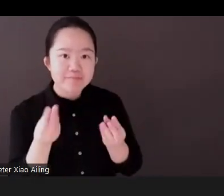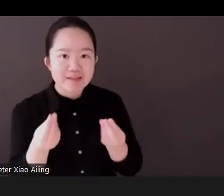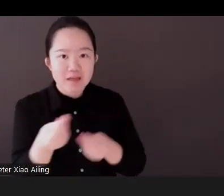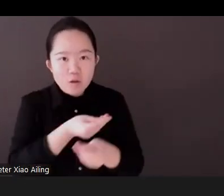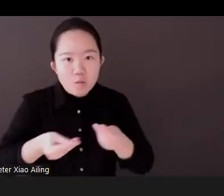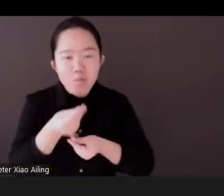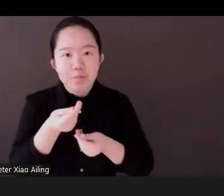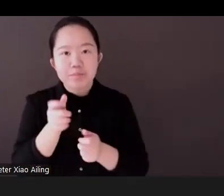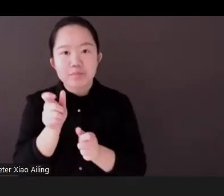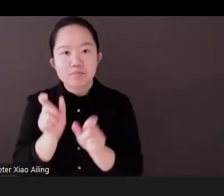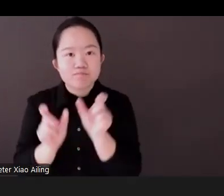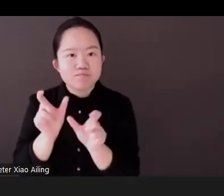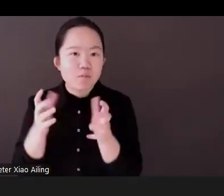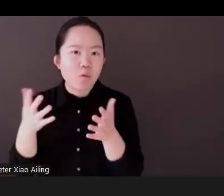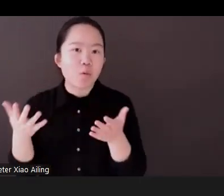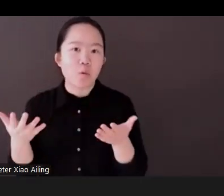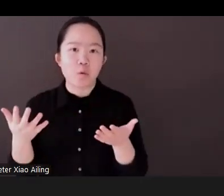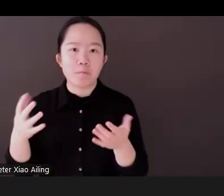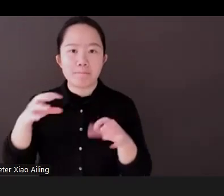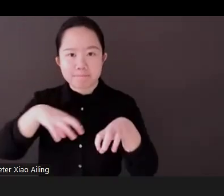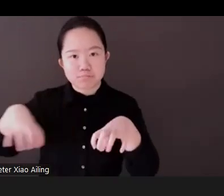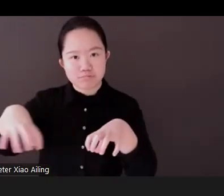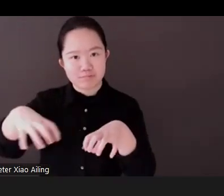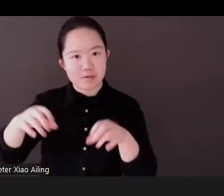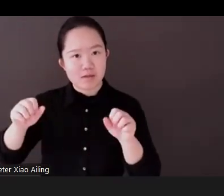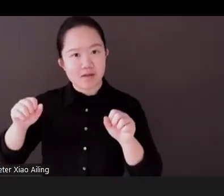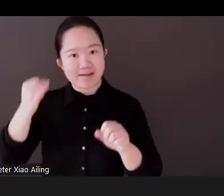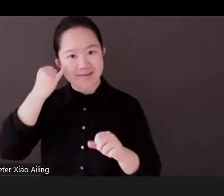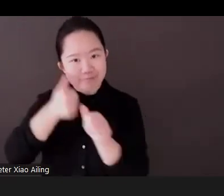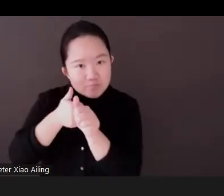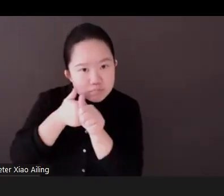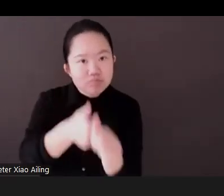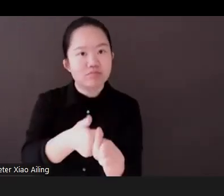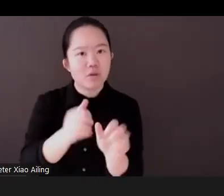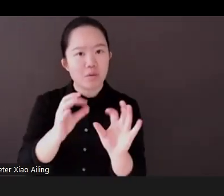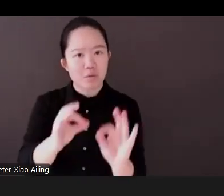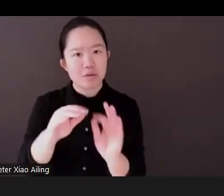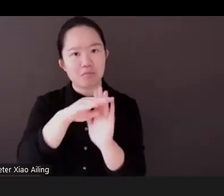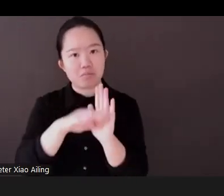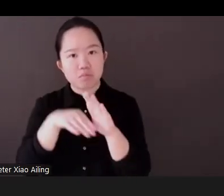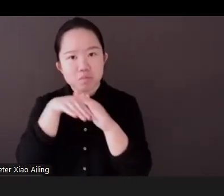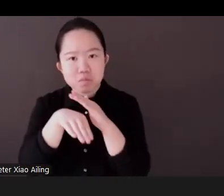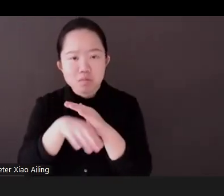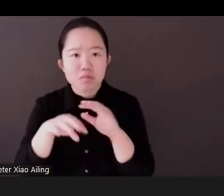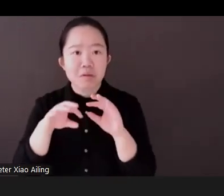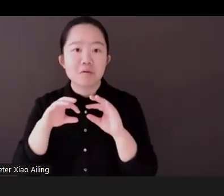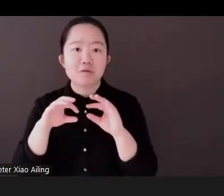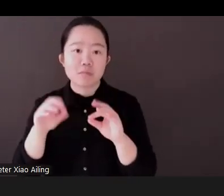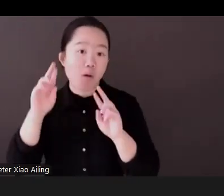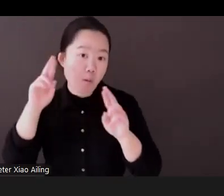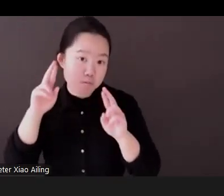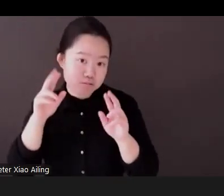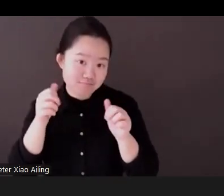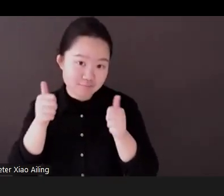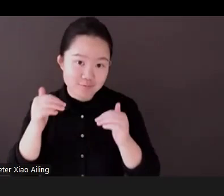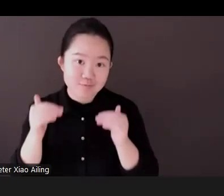legal discussion with all of those. That seems unreasonable to me, just from a layman's point of view. I don't want to go into discussion with you. I just kind of please don't do